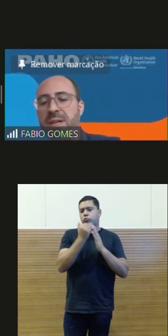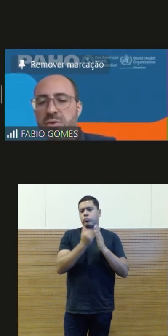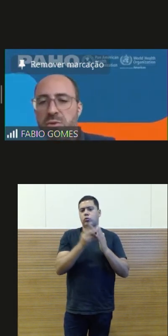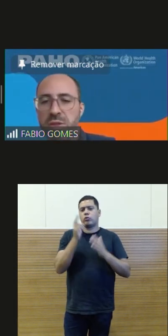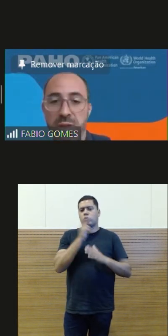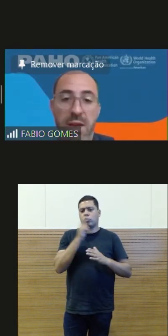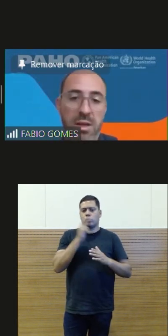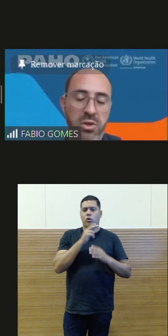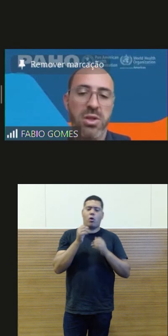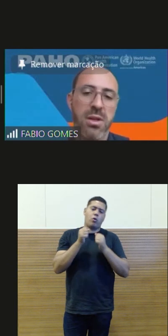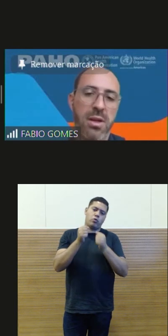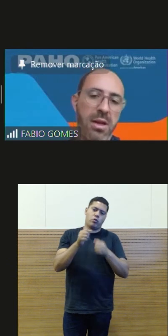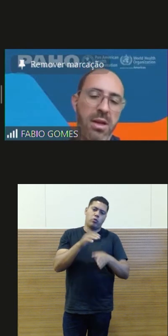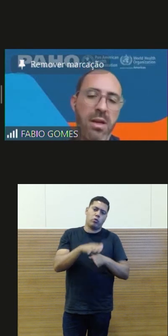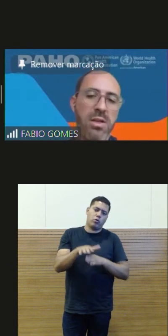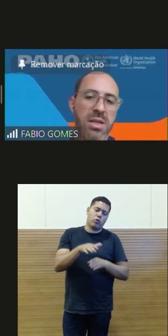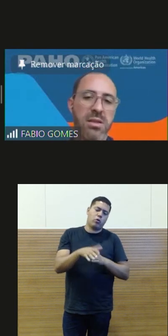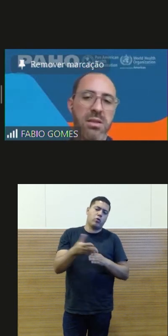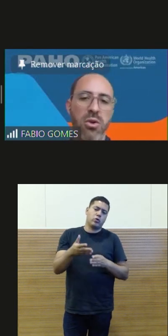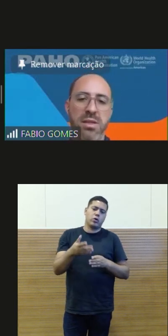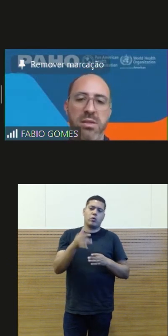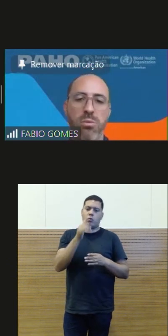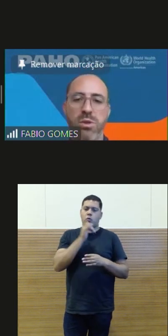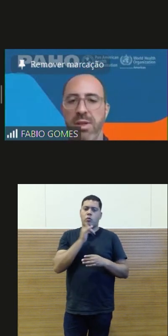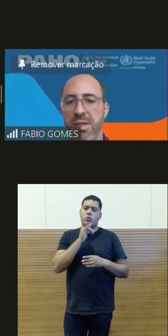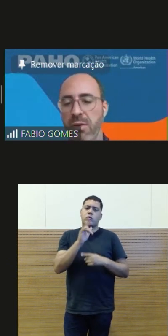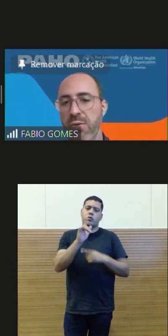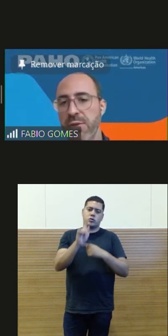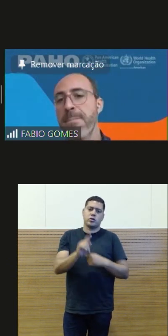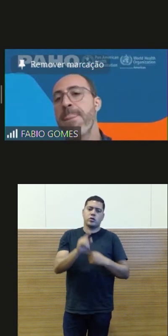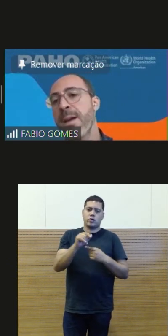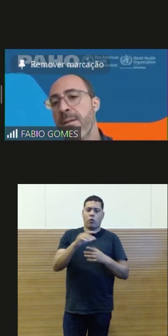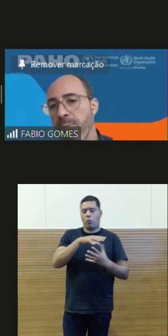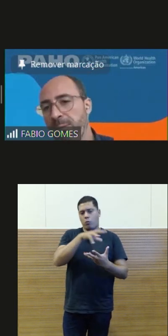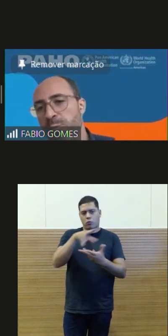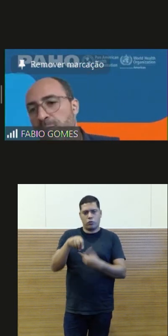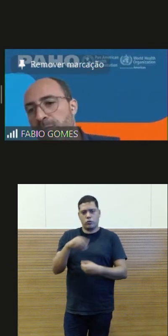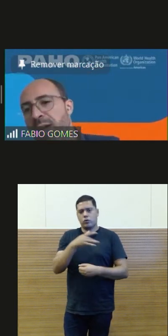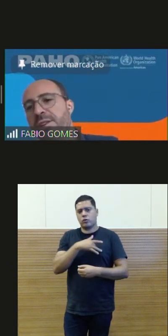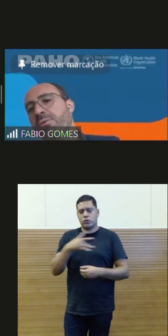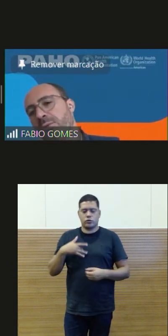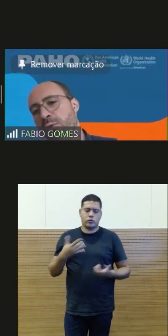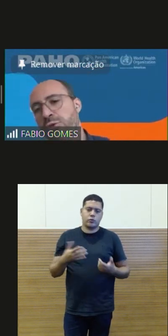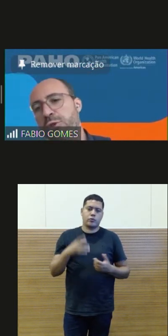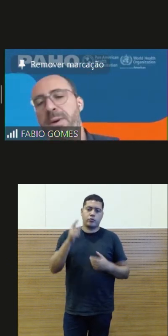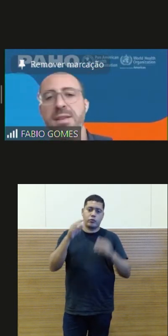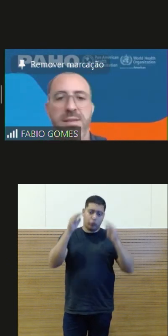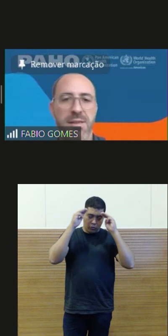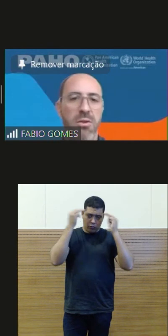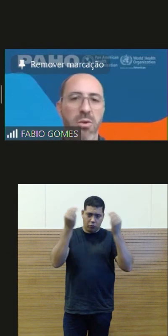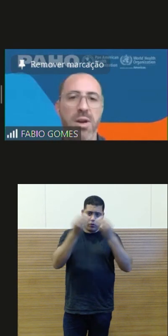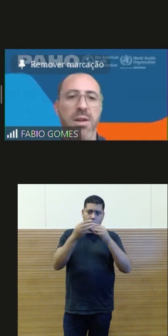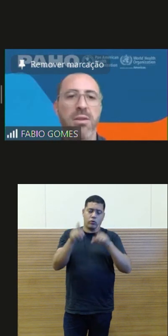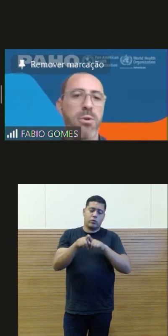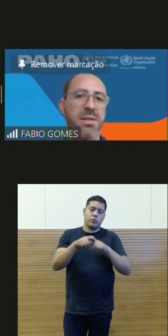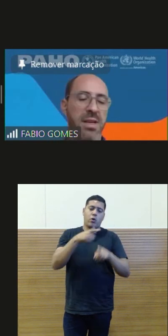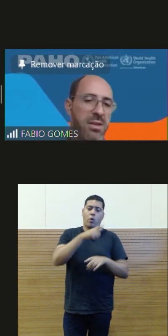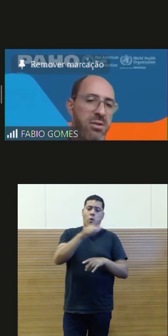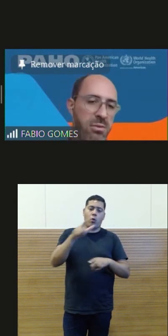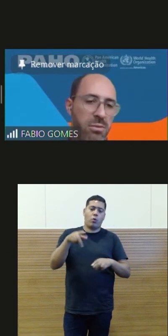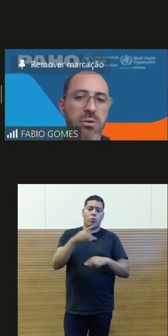criteria with the recommendations in terms of ingestion as defined by the